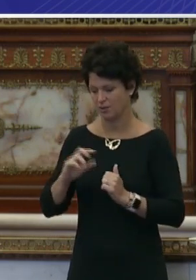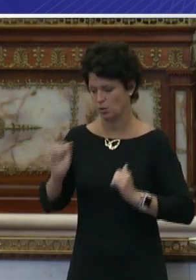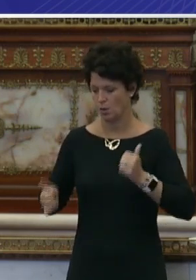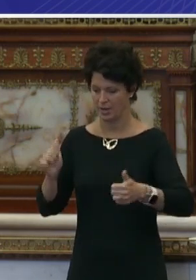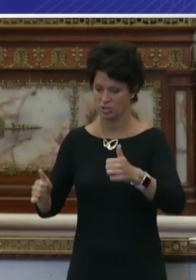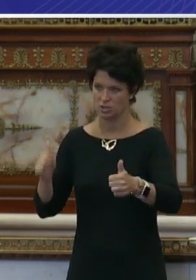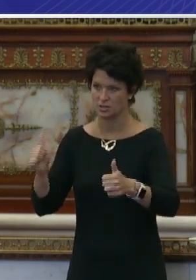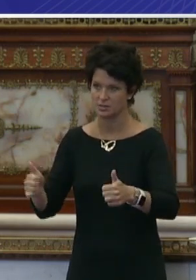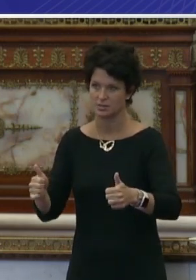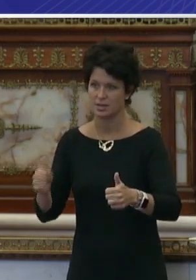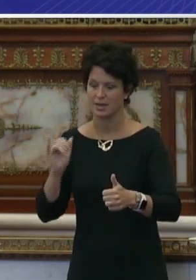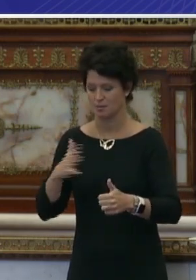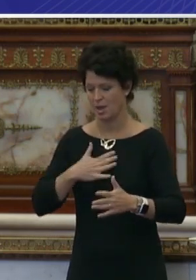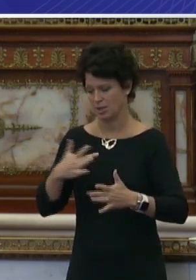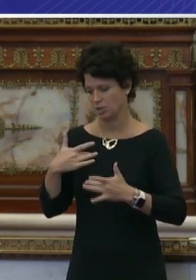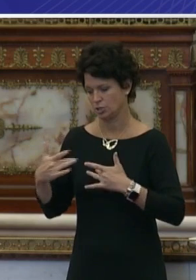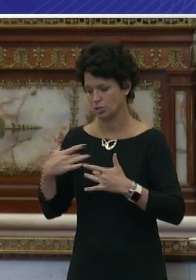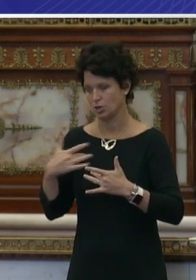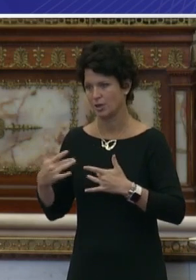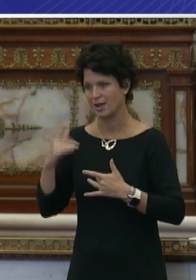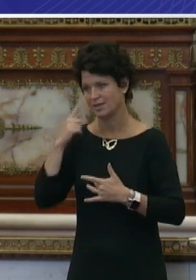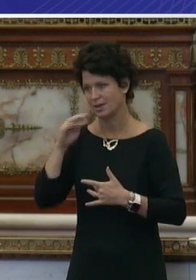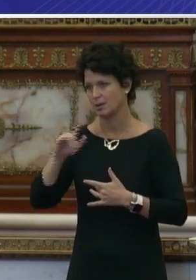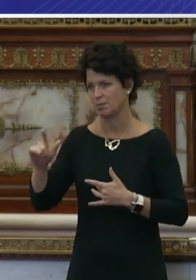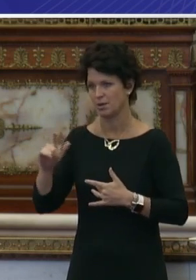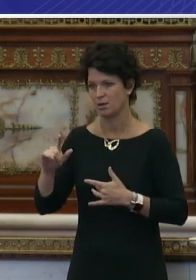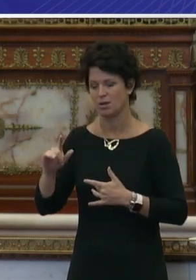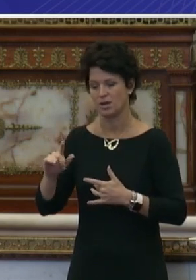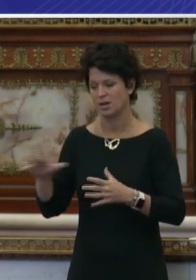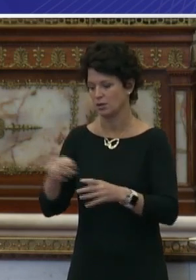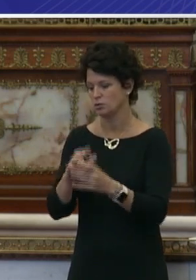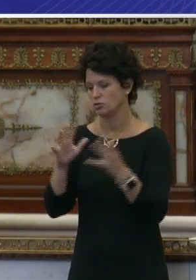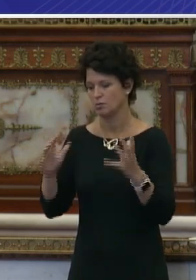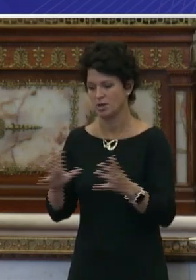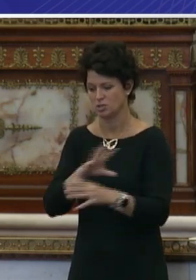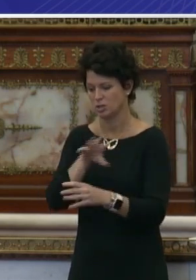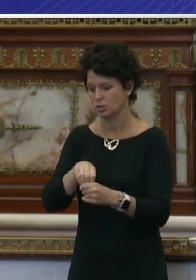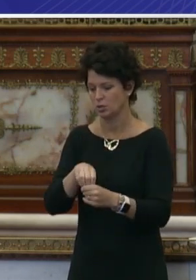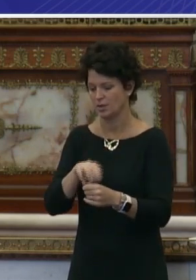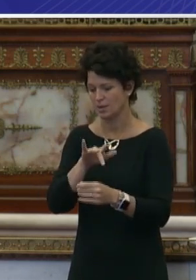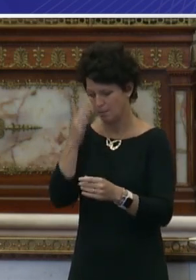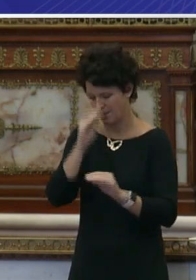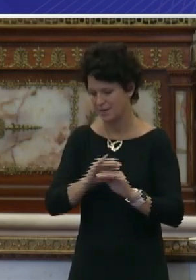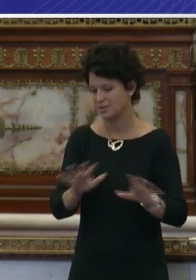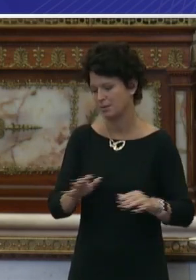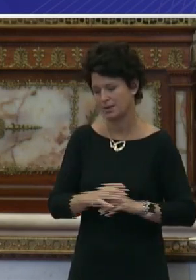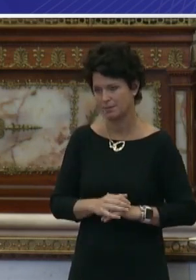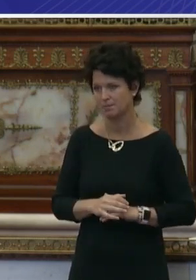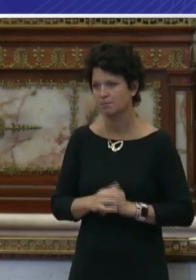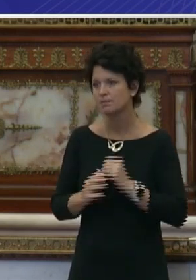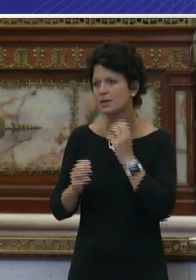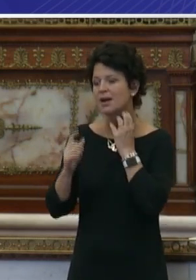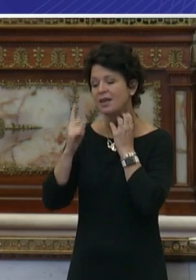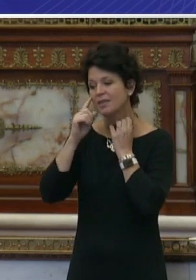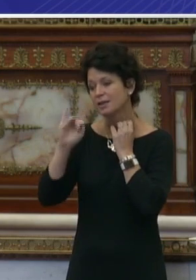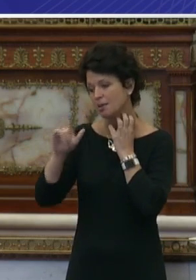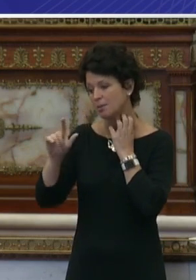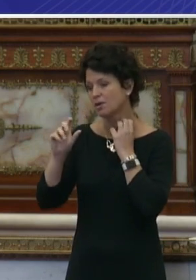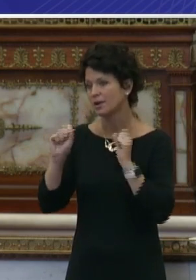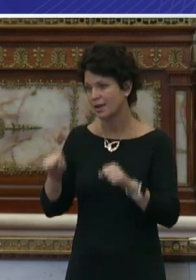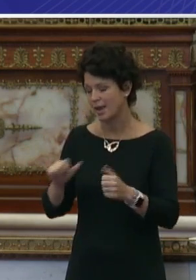locations, so that's where my concern is, and I think that the bill is overreaching the COVID and the pandemic on that. I think the bill can